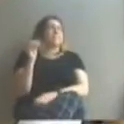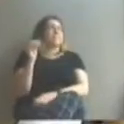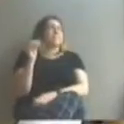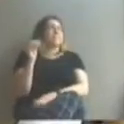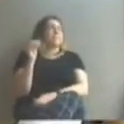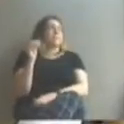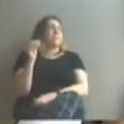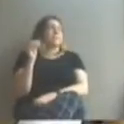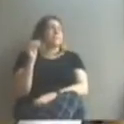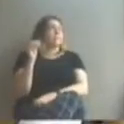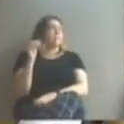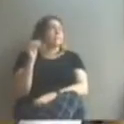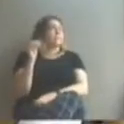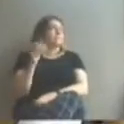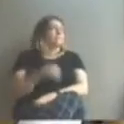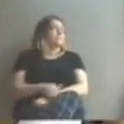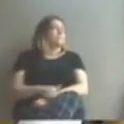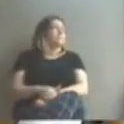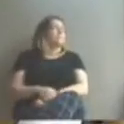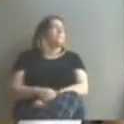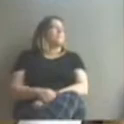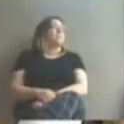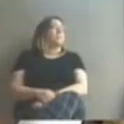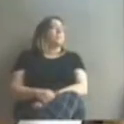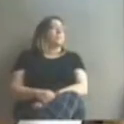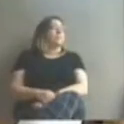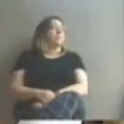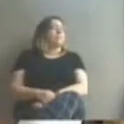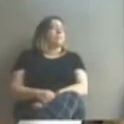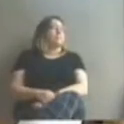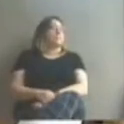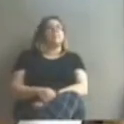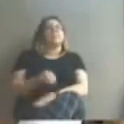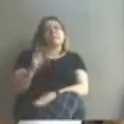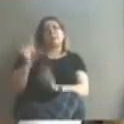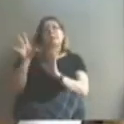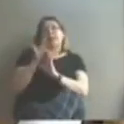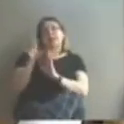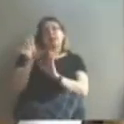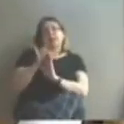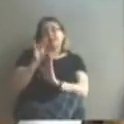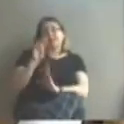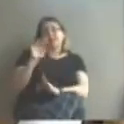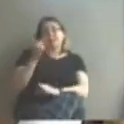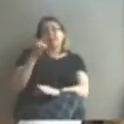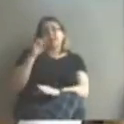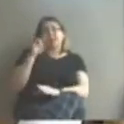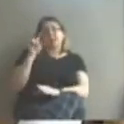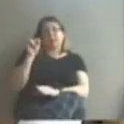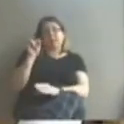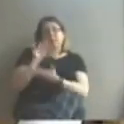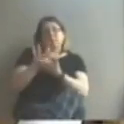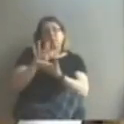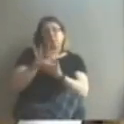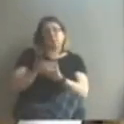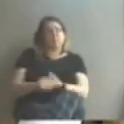throwing me off? And then, thank you, I'm sorry, Kath. And magnets, and magnet schools.